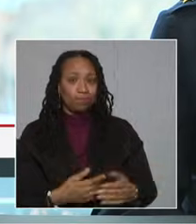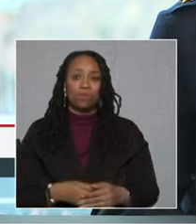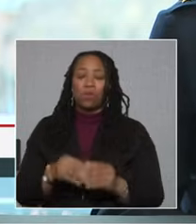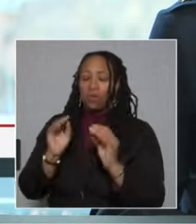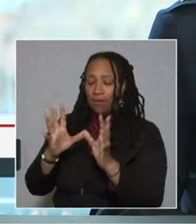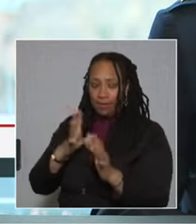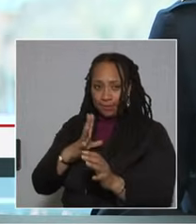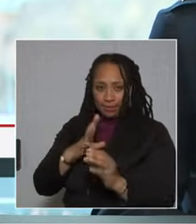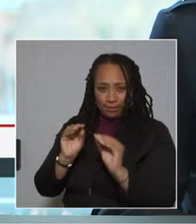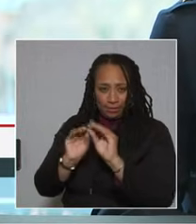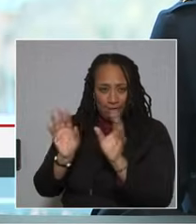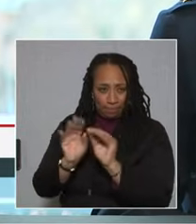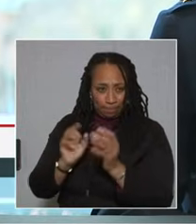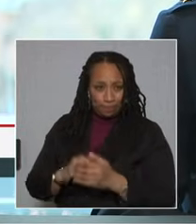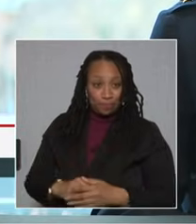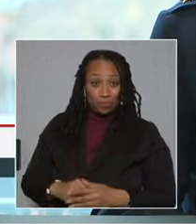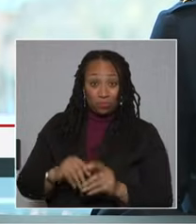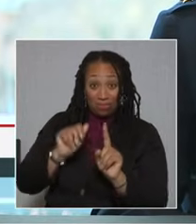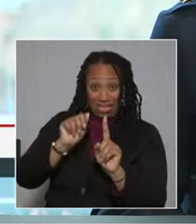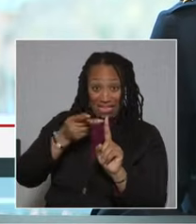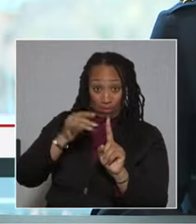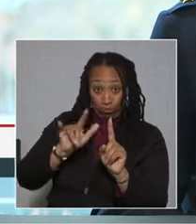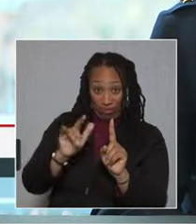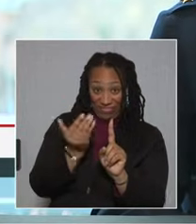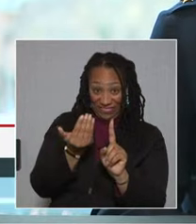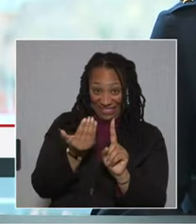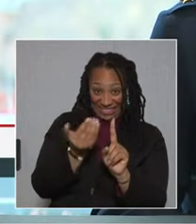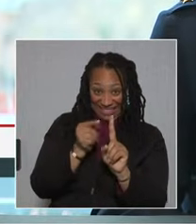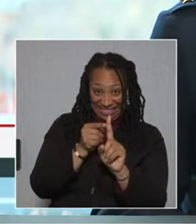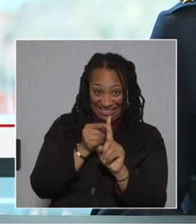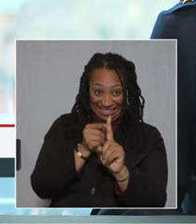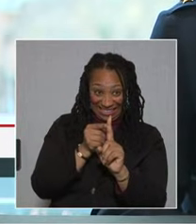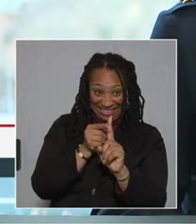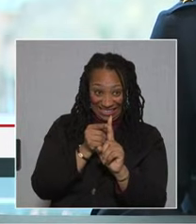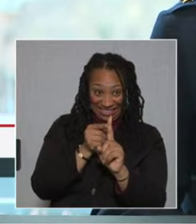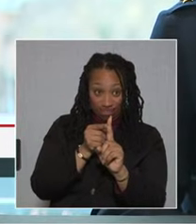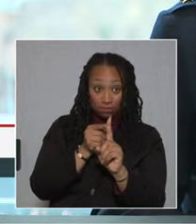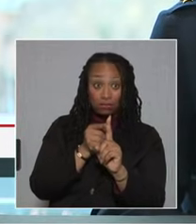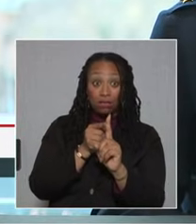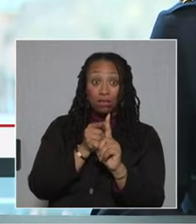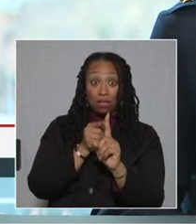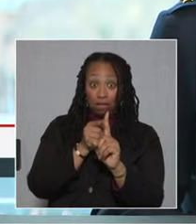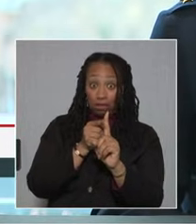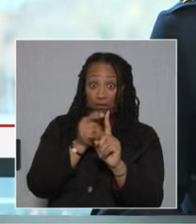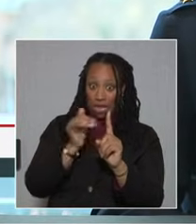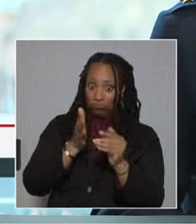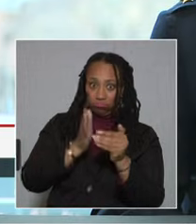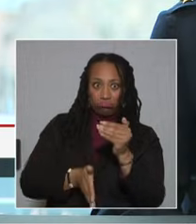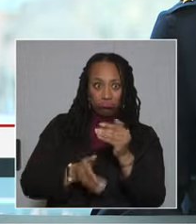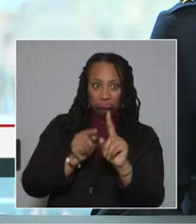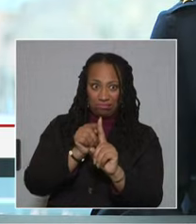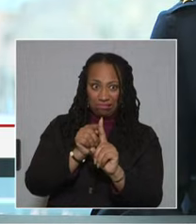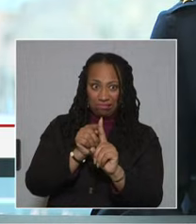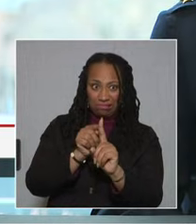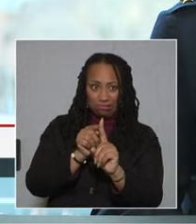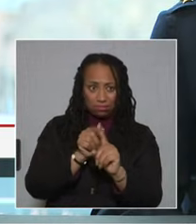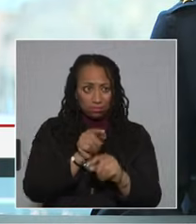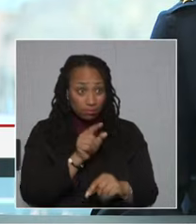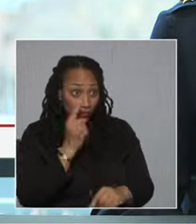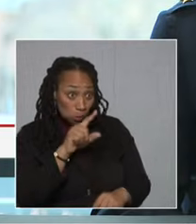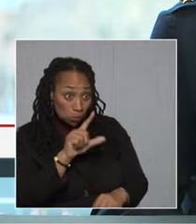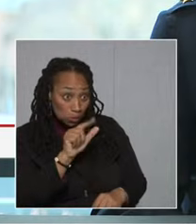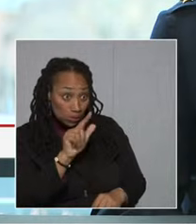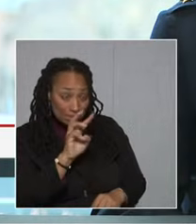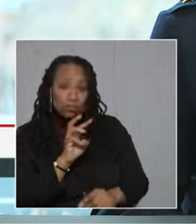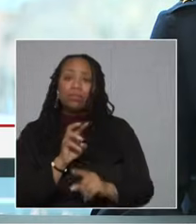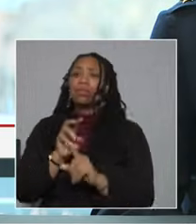April 15th, that was the deadline that was imposed. For Because- in 2026? In 2026, yes. Okay. Because they wanted